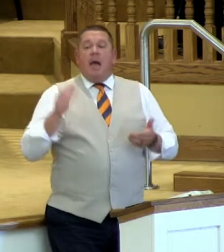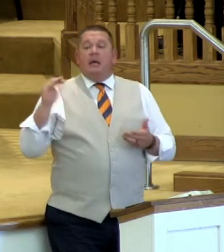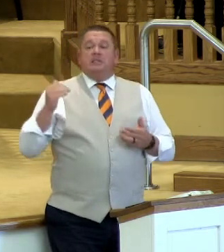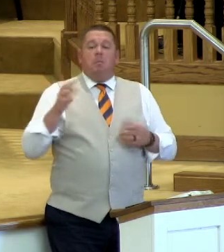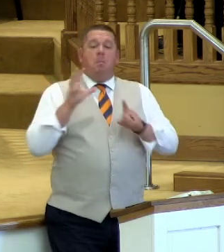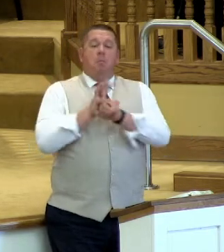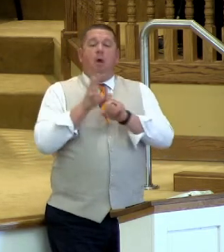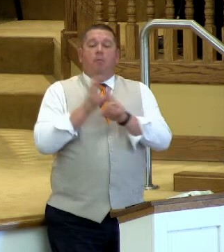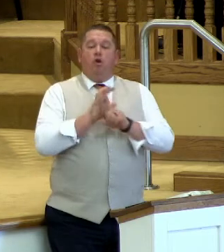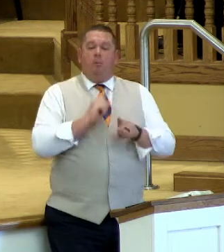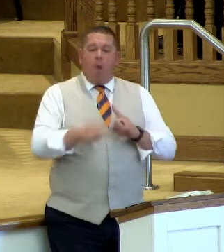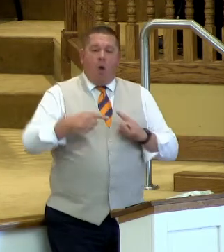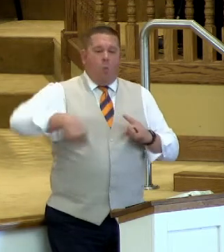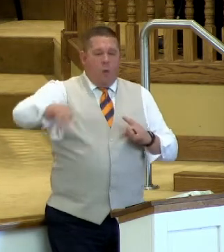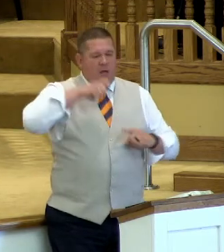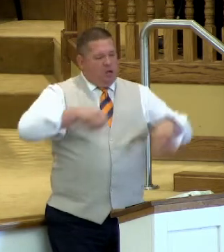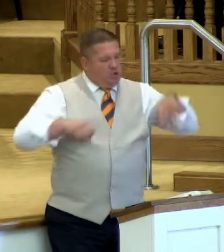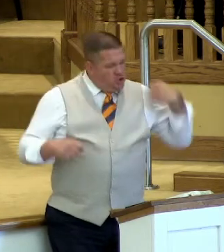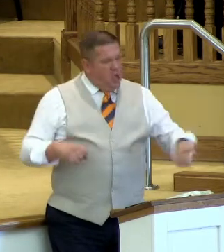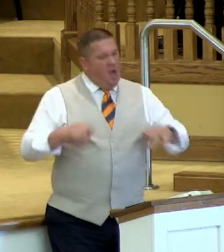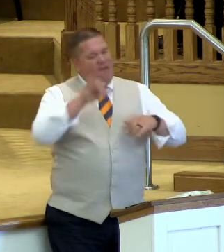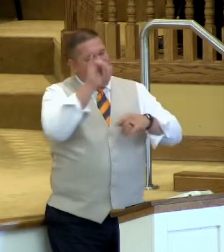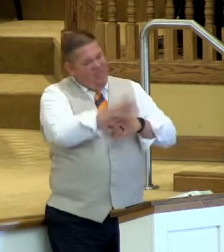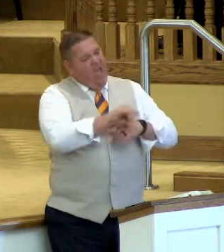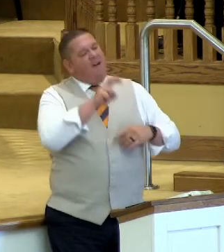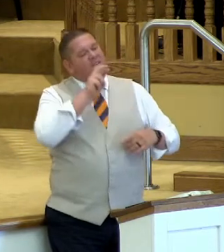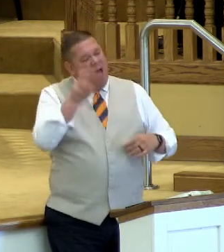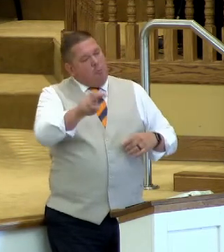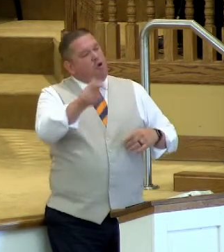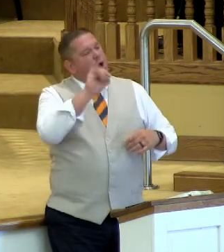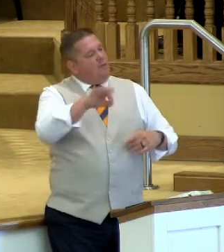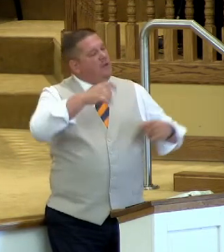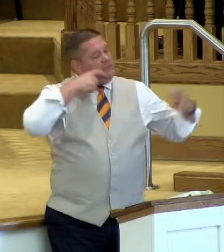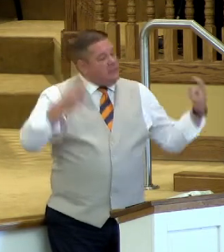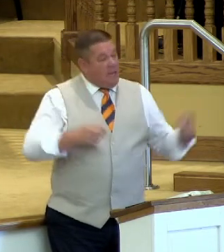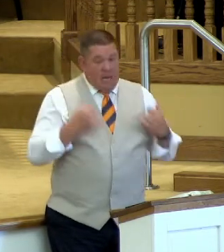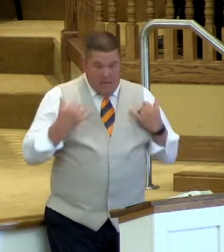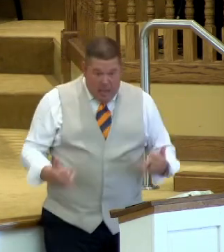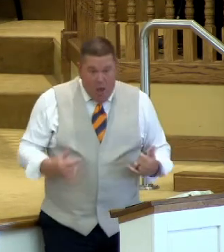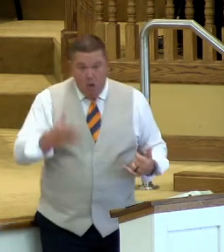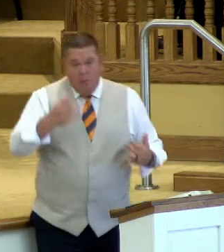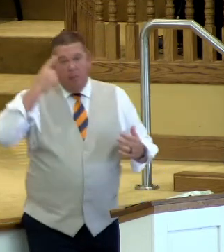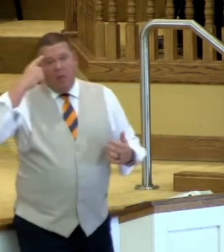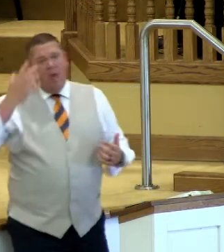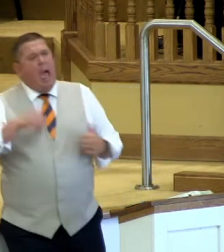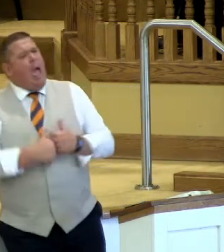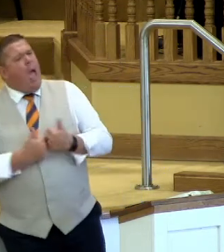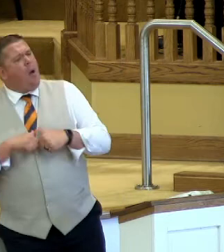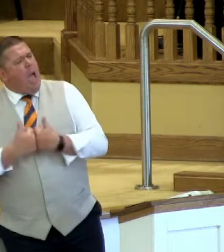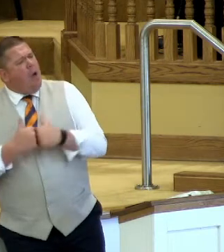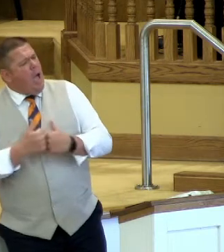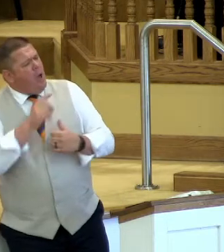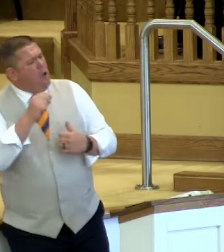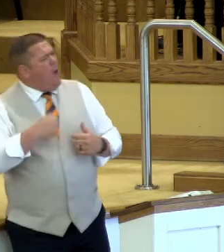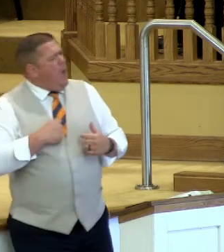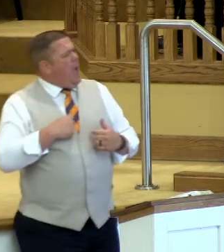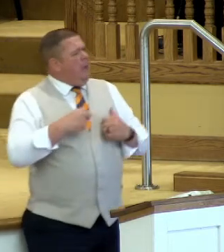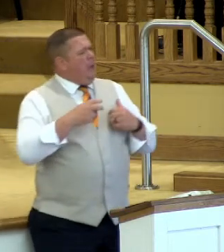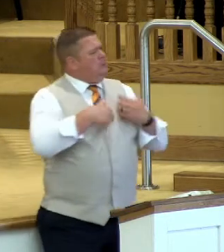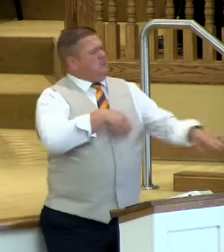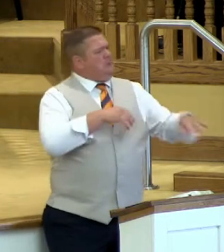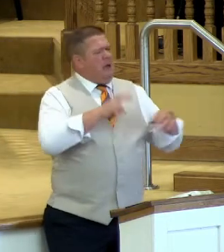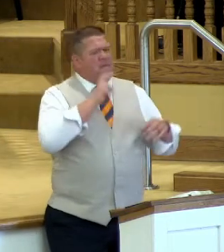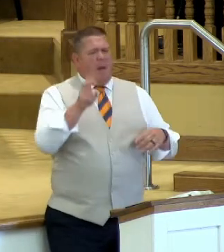seem popular, but you need to shake off that viper of sin. And let me tell you right now, you may be thinking, how? How do I shake off the viper of